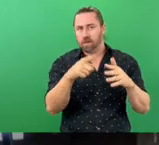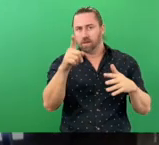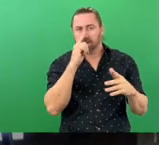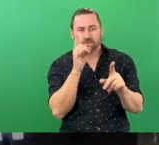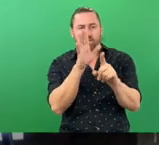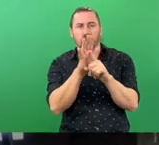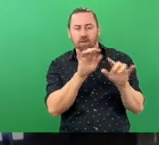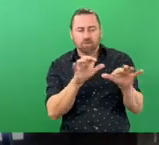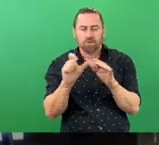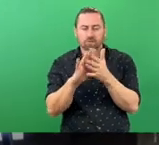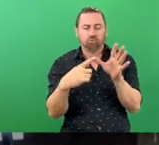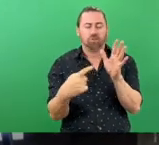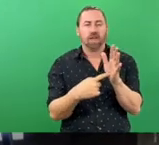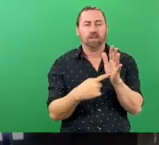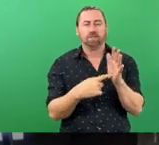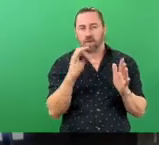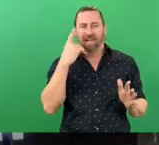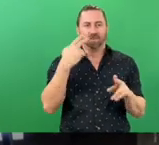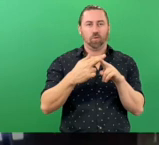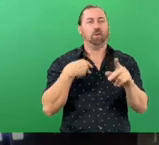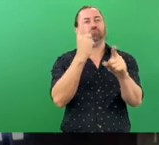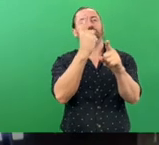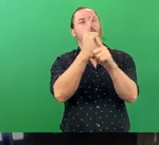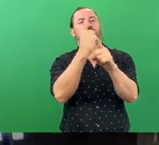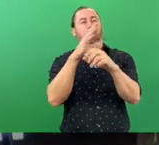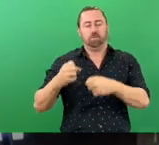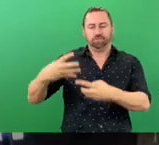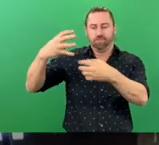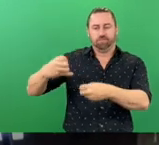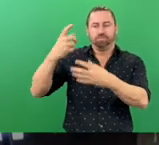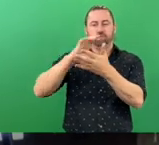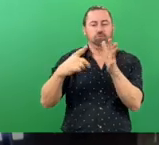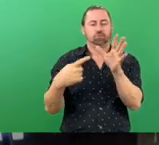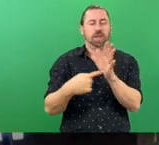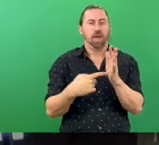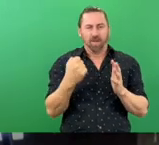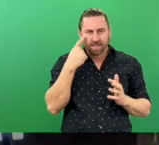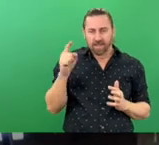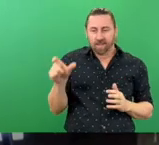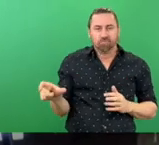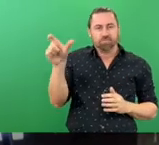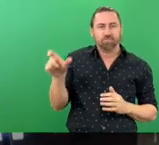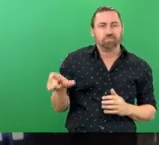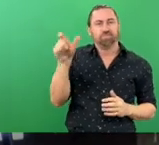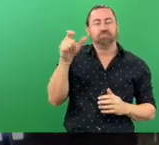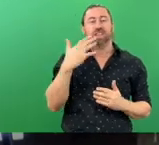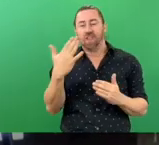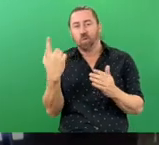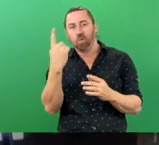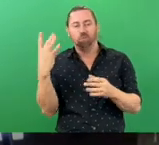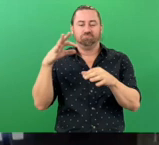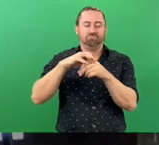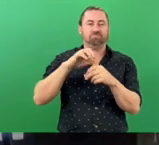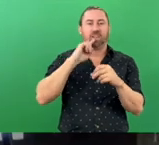free to contribute to the chat. It's a bit hard for me to keep up with the chat as I'm going through the workshop, but I can see it there on the side. And thank you to everybody for saying